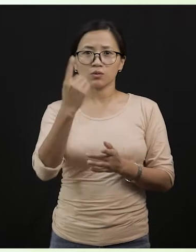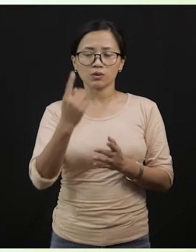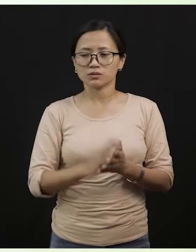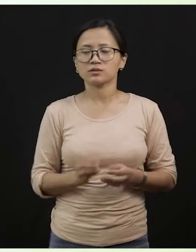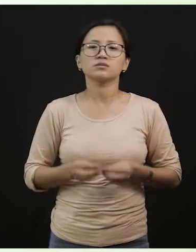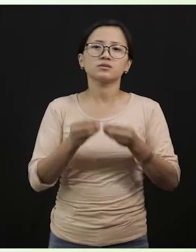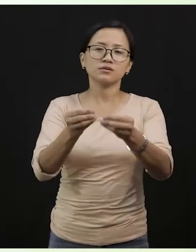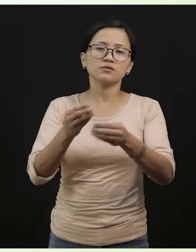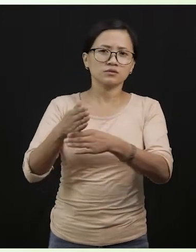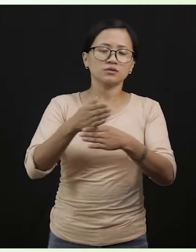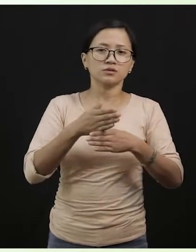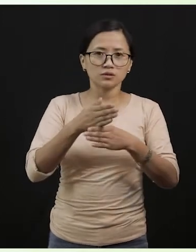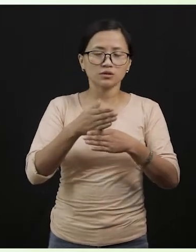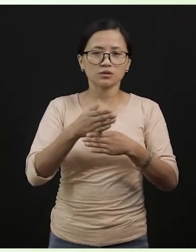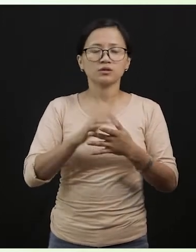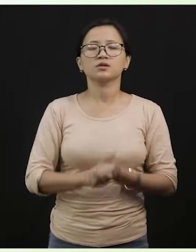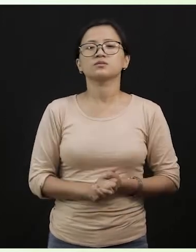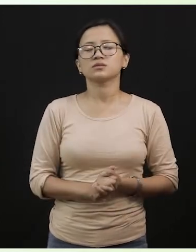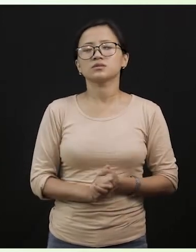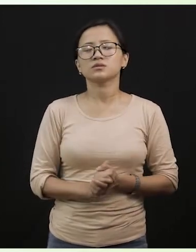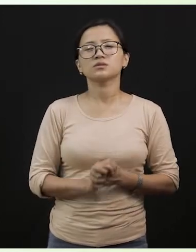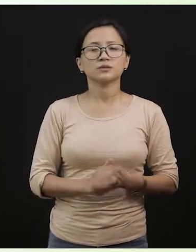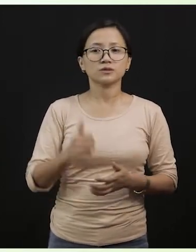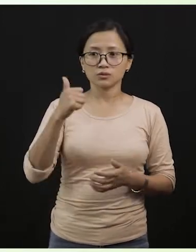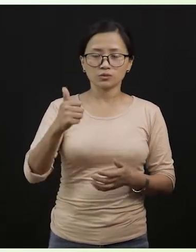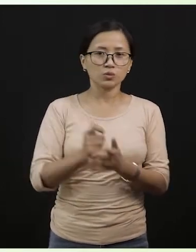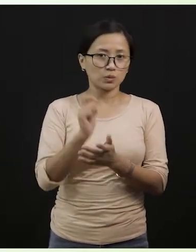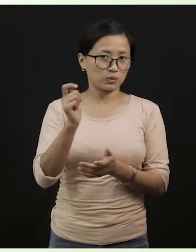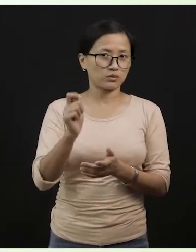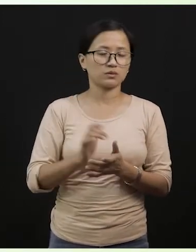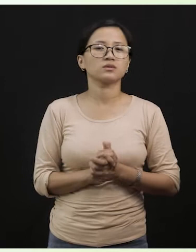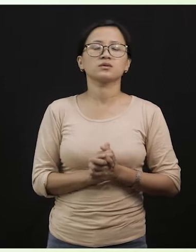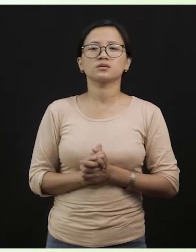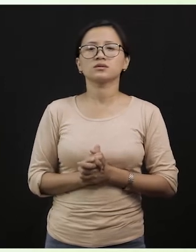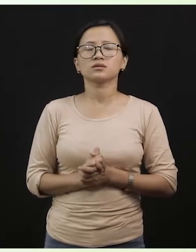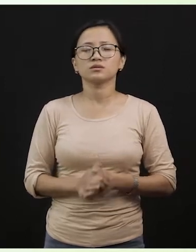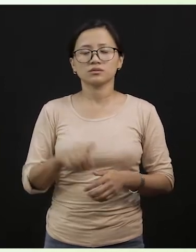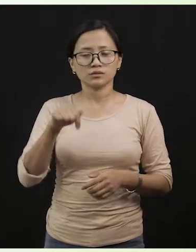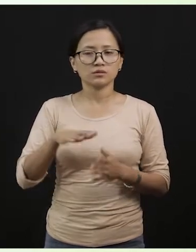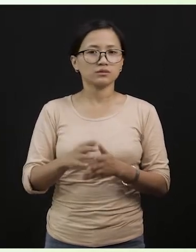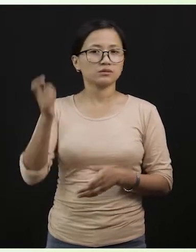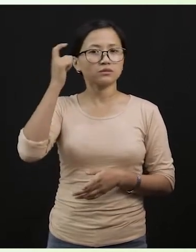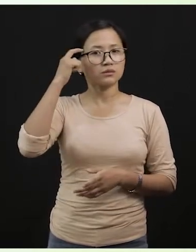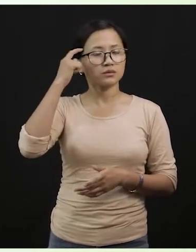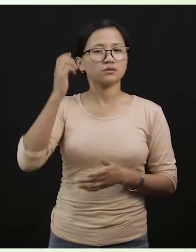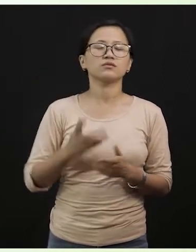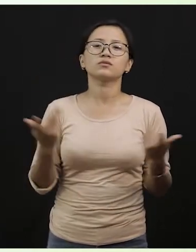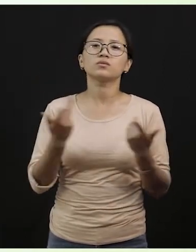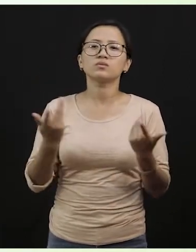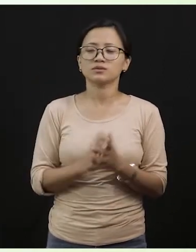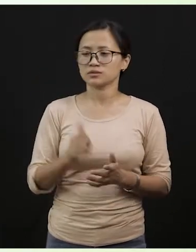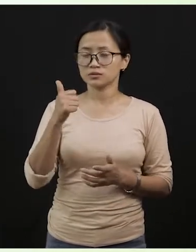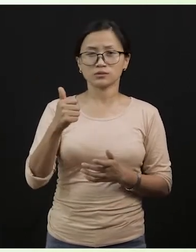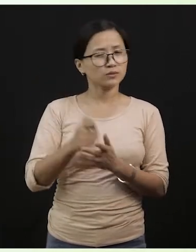that we are going to be discussing today. I want you to listen carefully, okay? Now I want all of you to think of what good